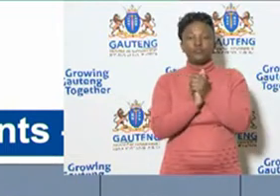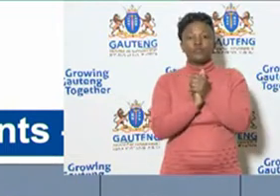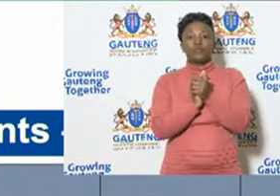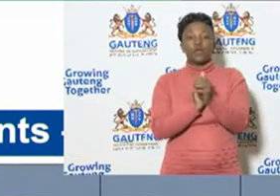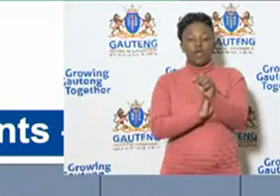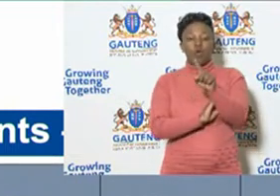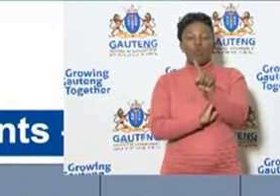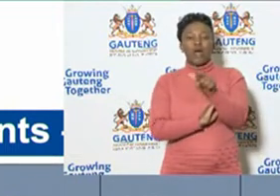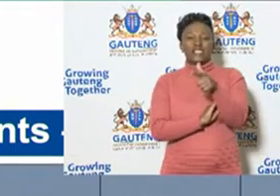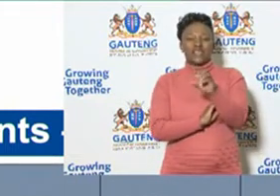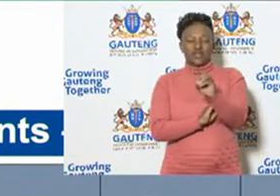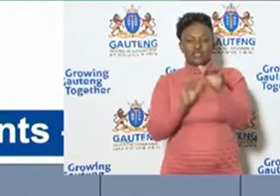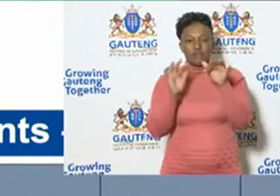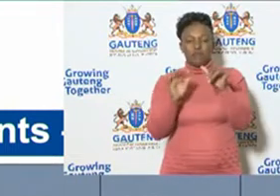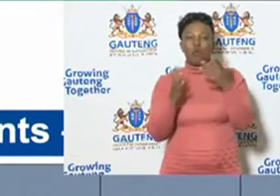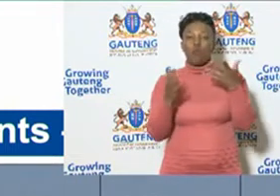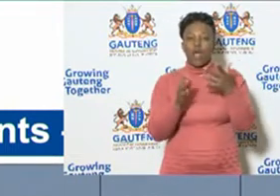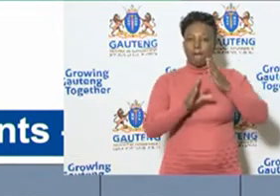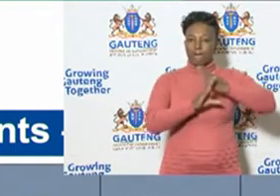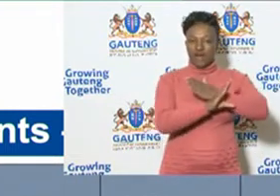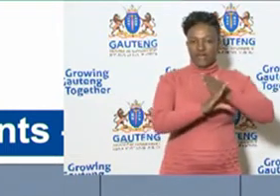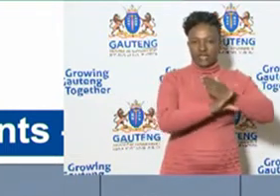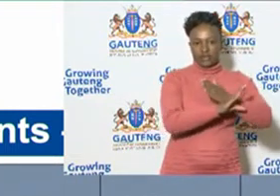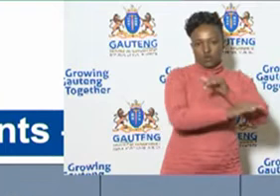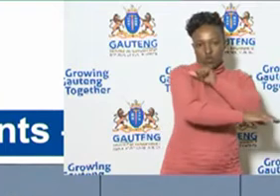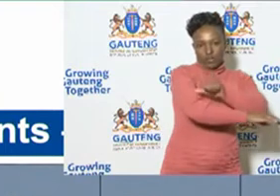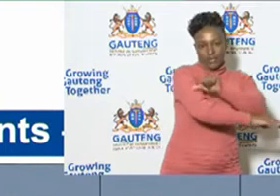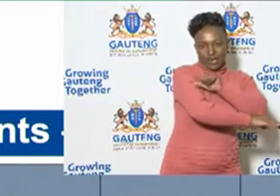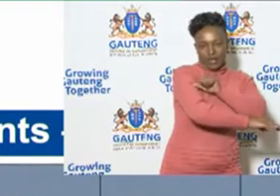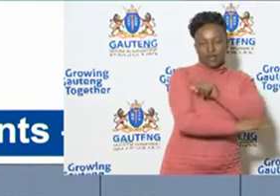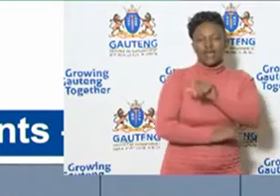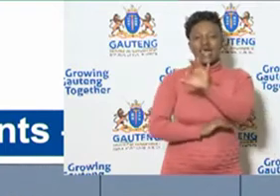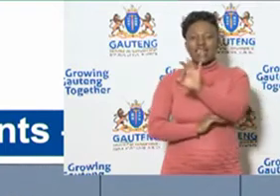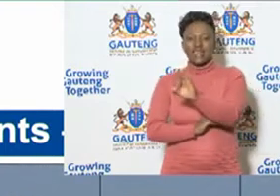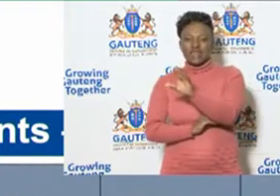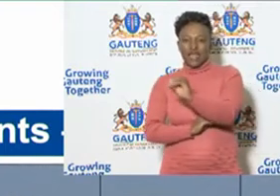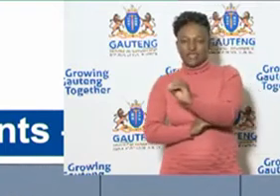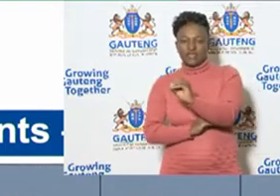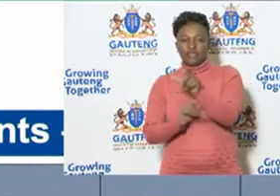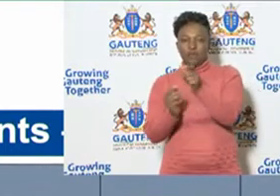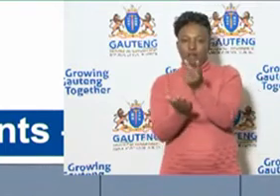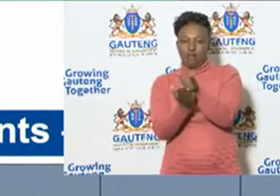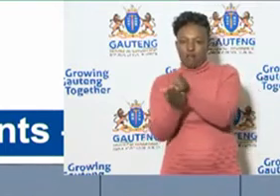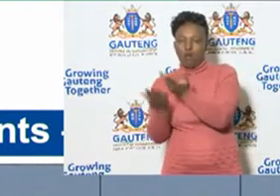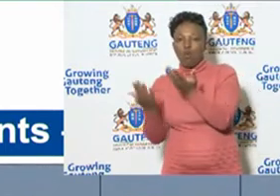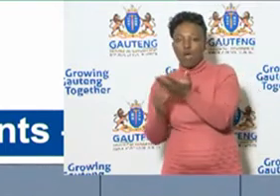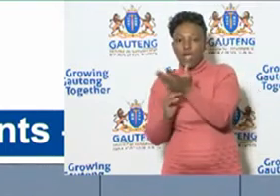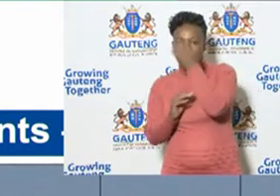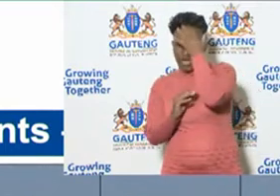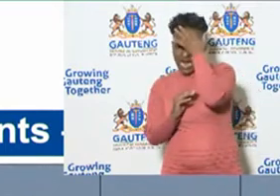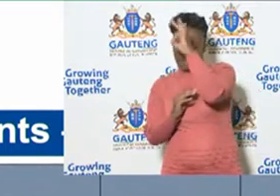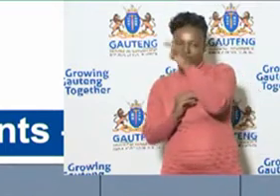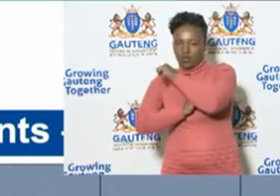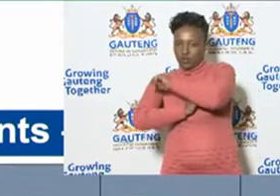173 of those are in the private sector, and 30 are in the public sector. So there